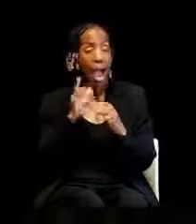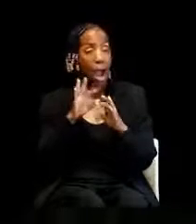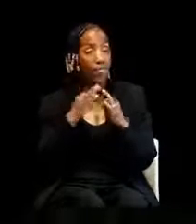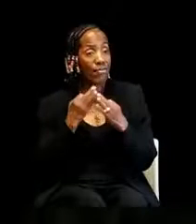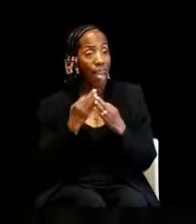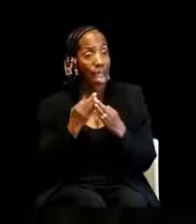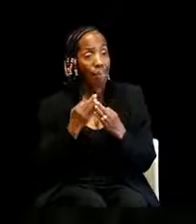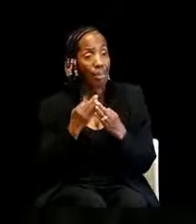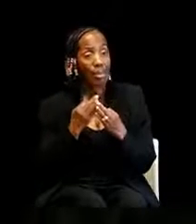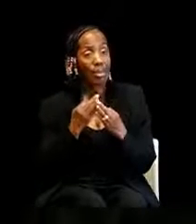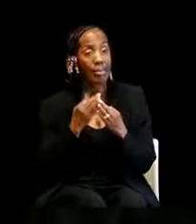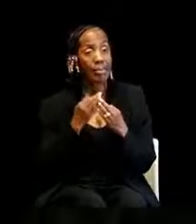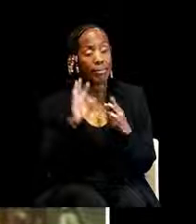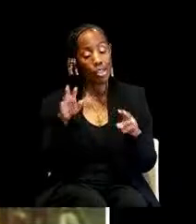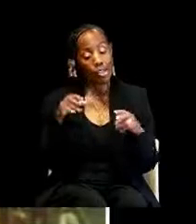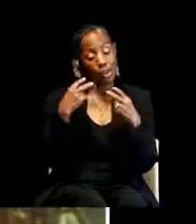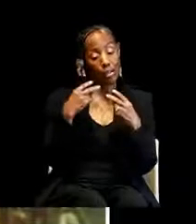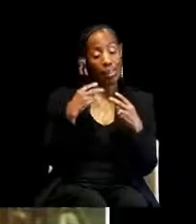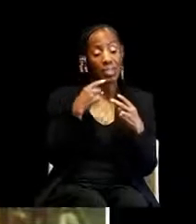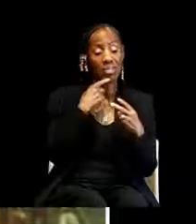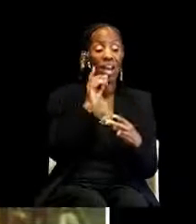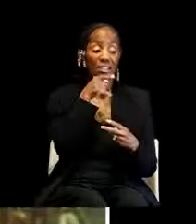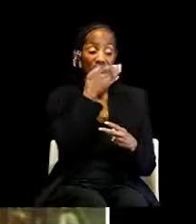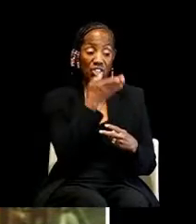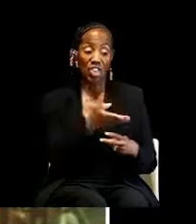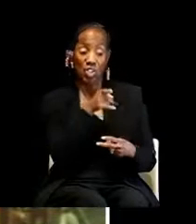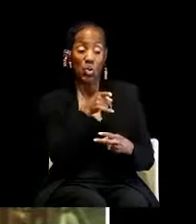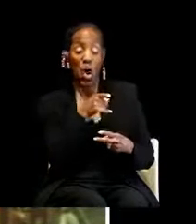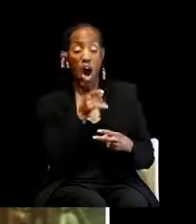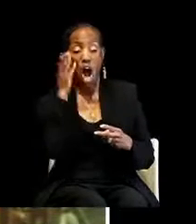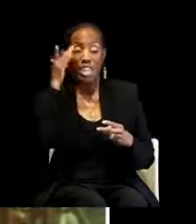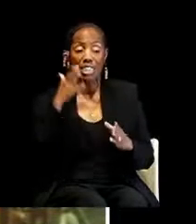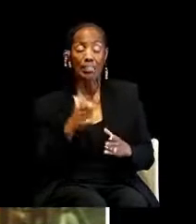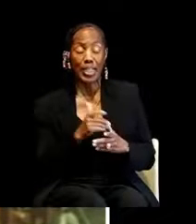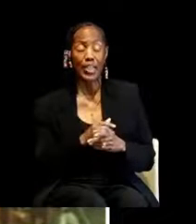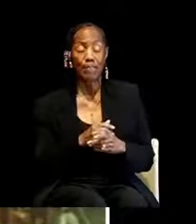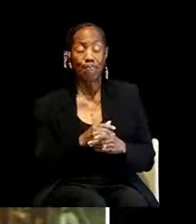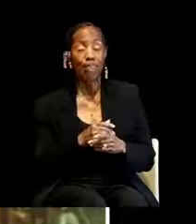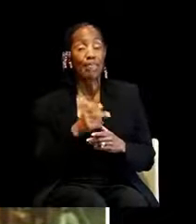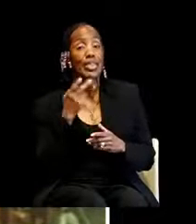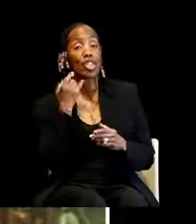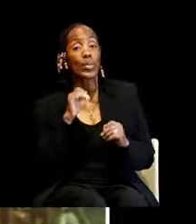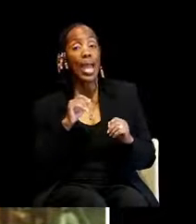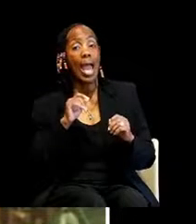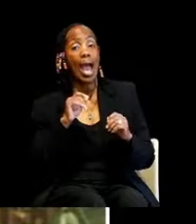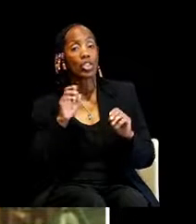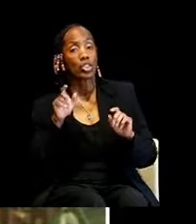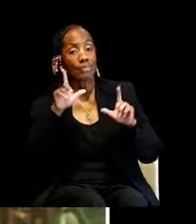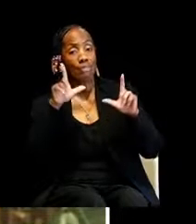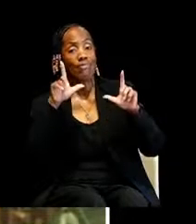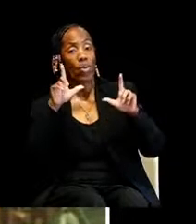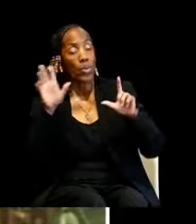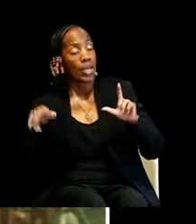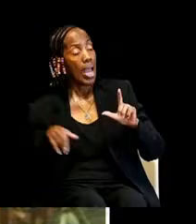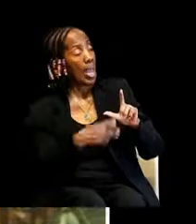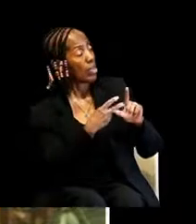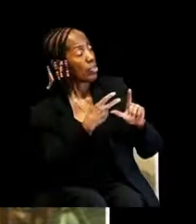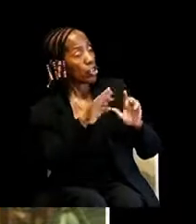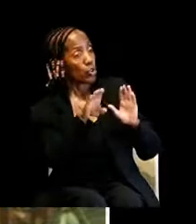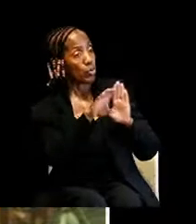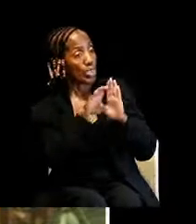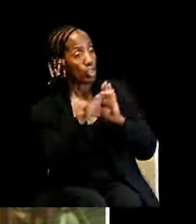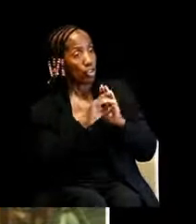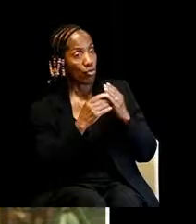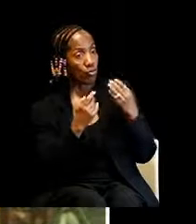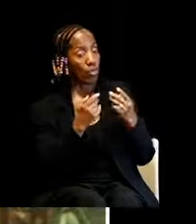And so for those at home, on the screen are two photos. To the right is an image of me and my cousins in Ivory